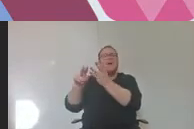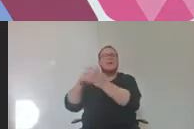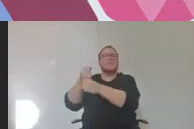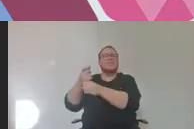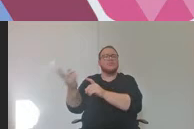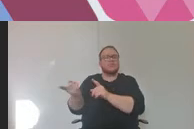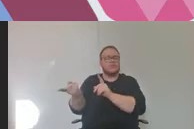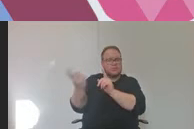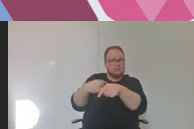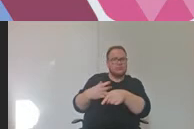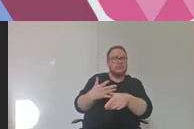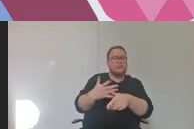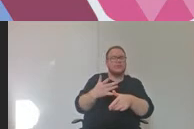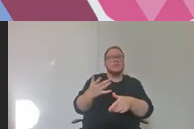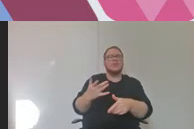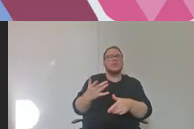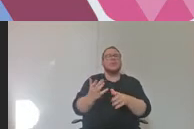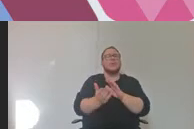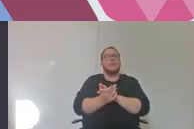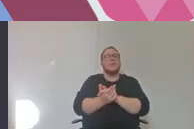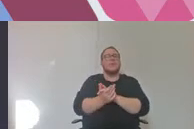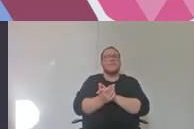representation. Sally?